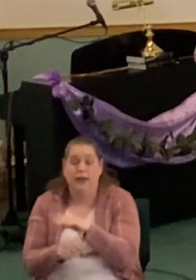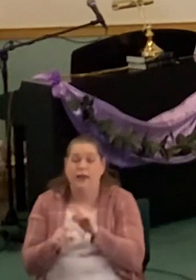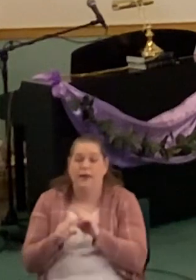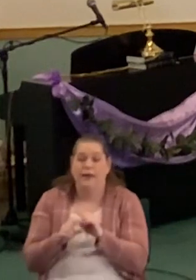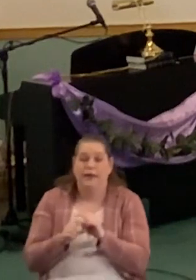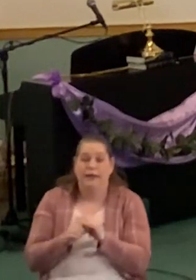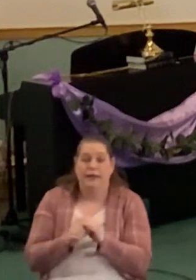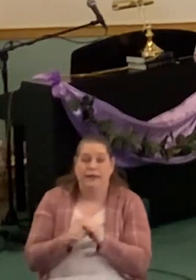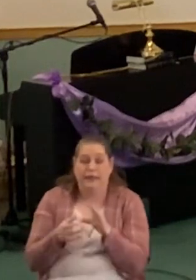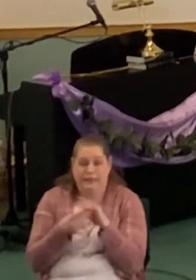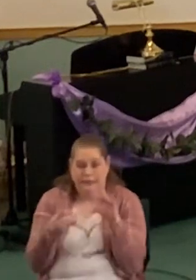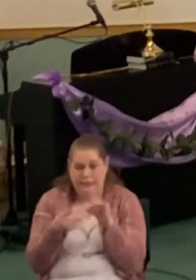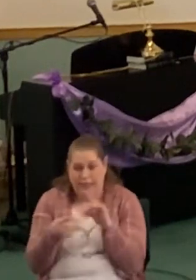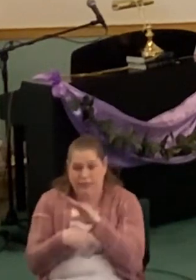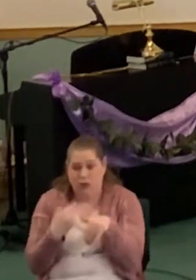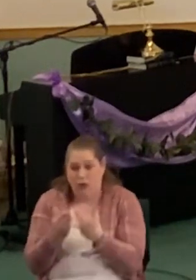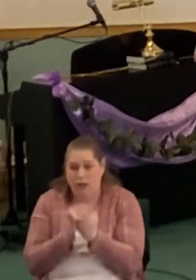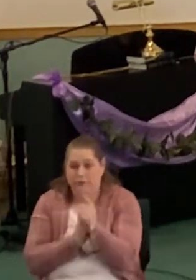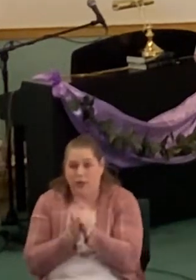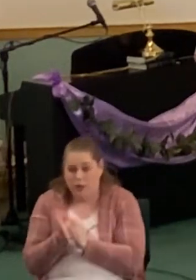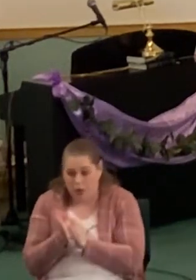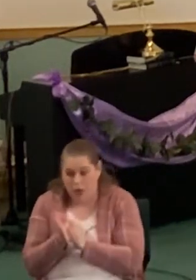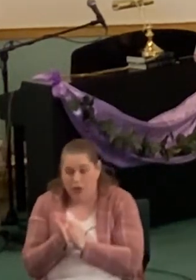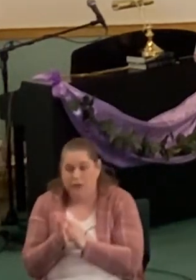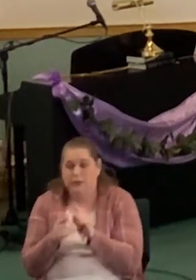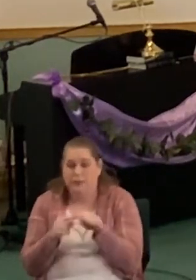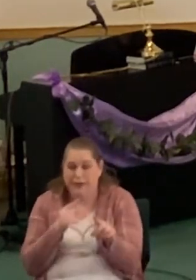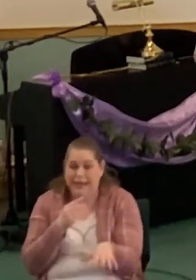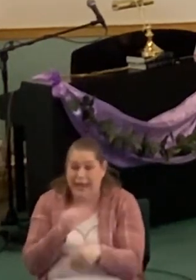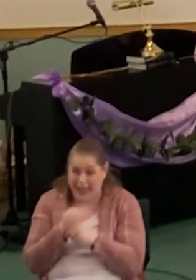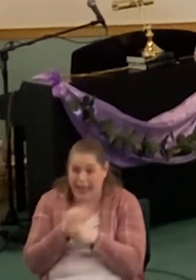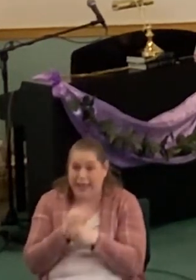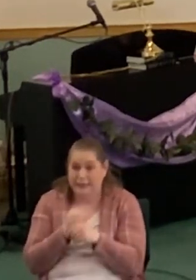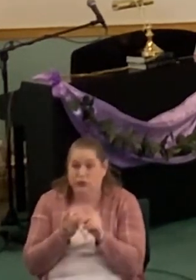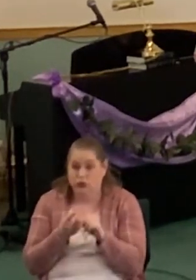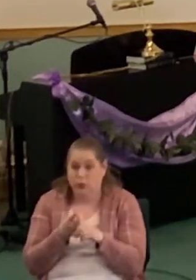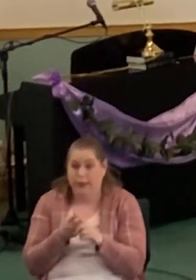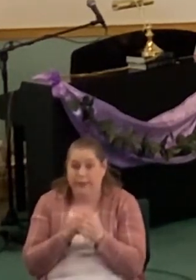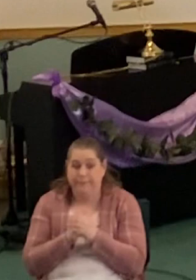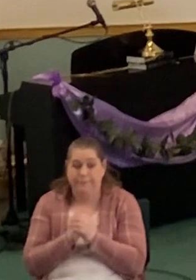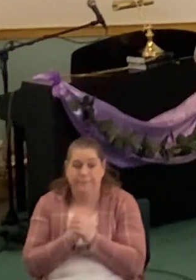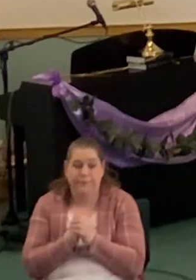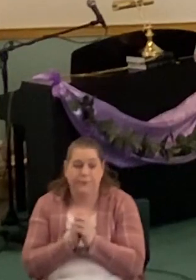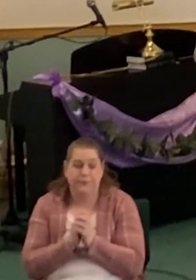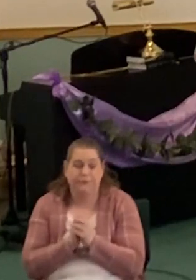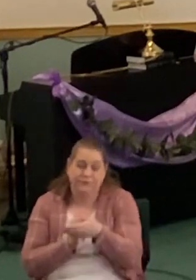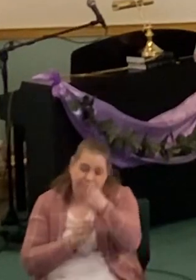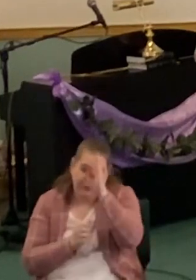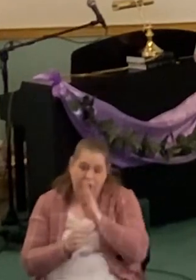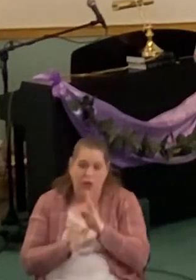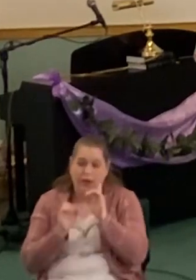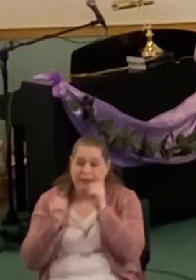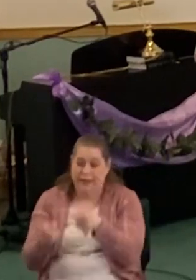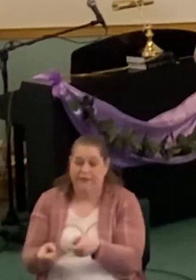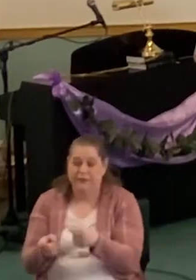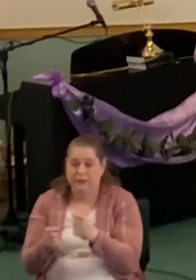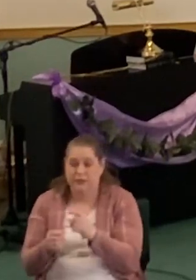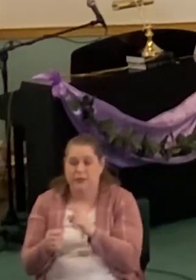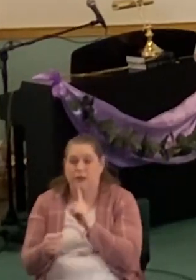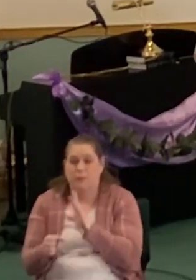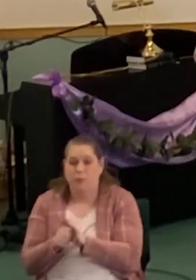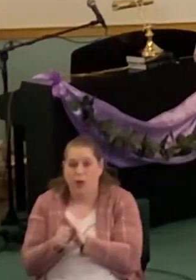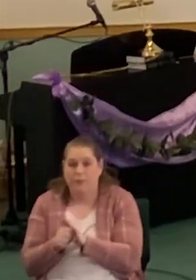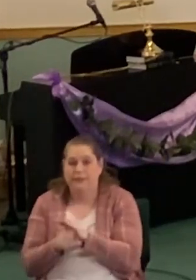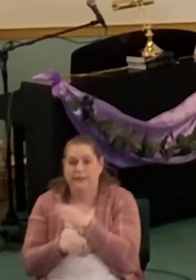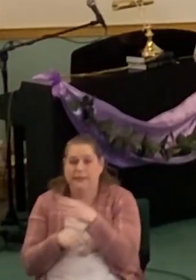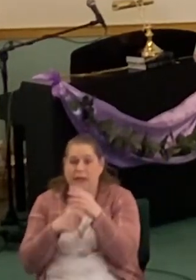few things to it. And in Deuteronomy chapter 28, verses 1 through 14, God gives them some promises of